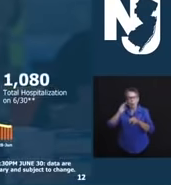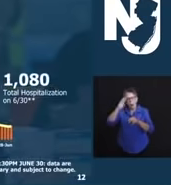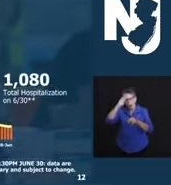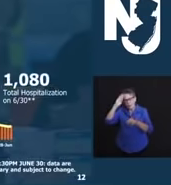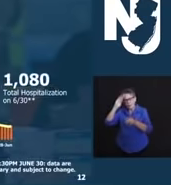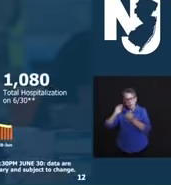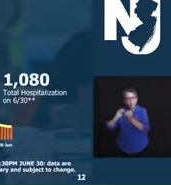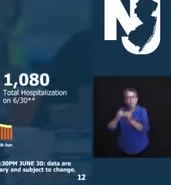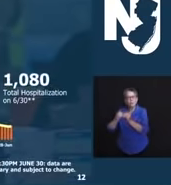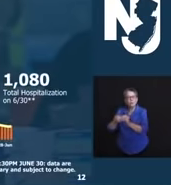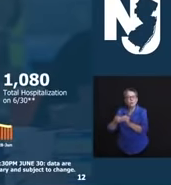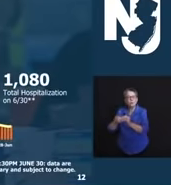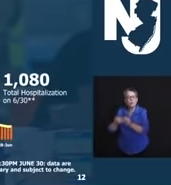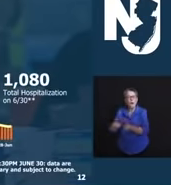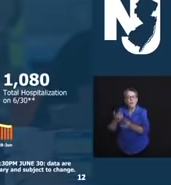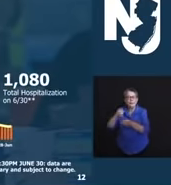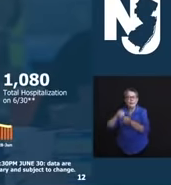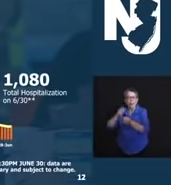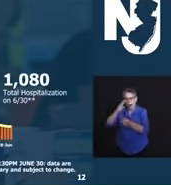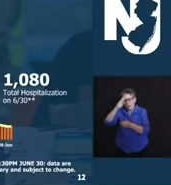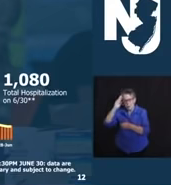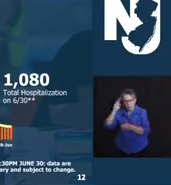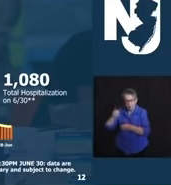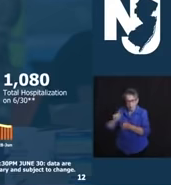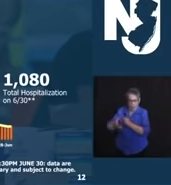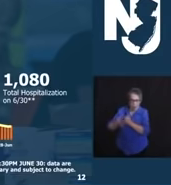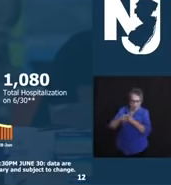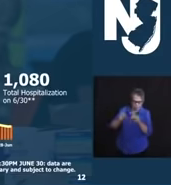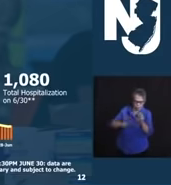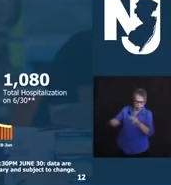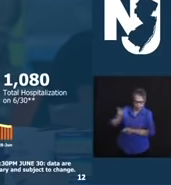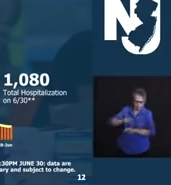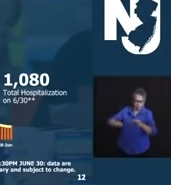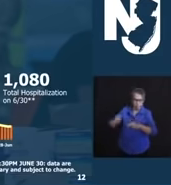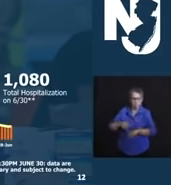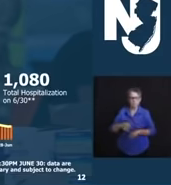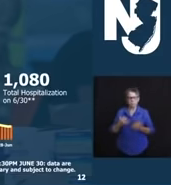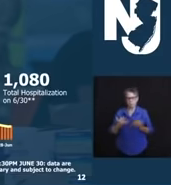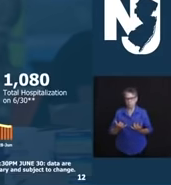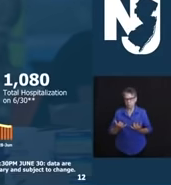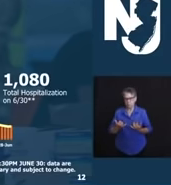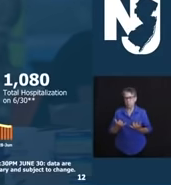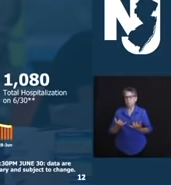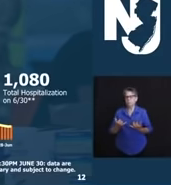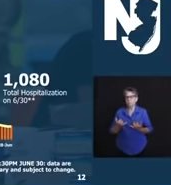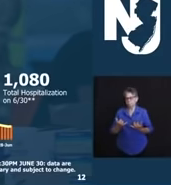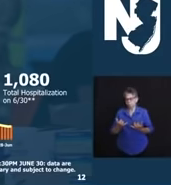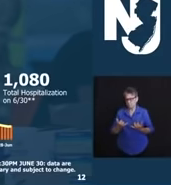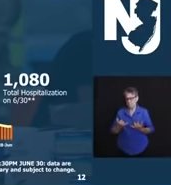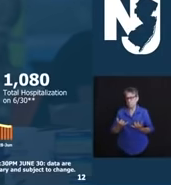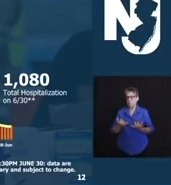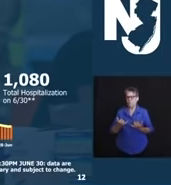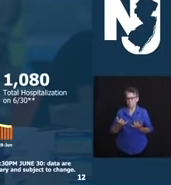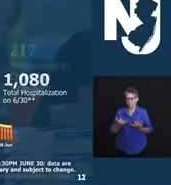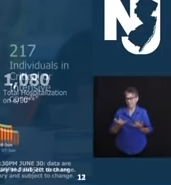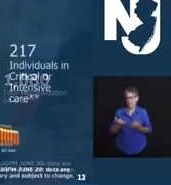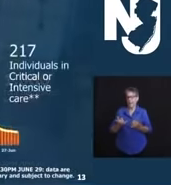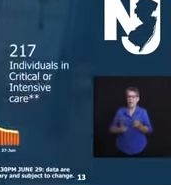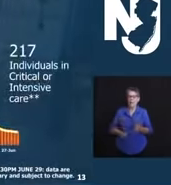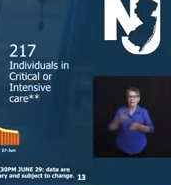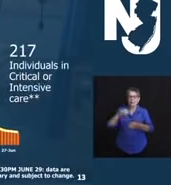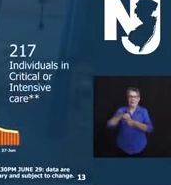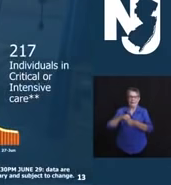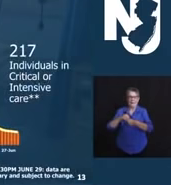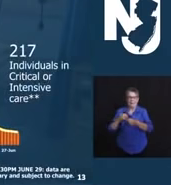moving to our hospitals, the total number of residents hospitalized for COVID-19 increased to 1,080. The number